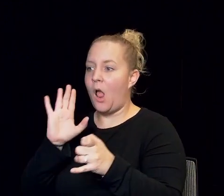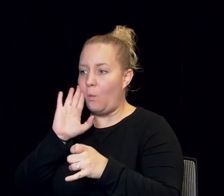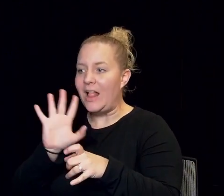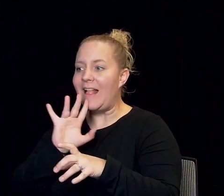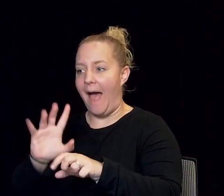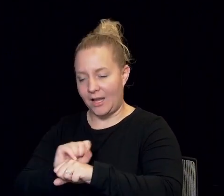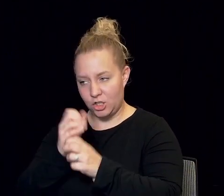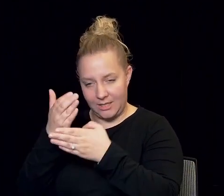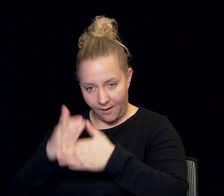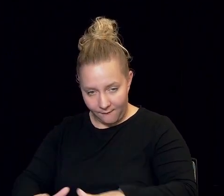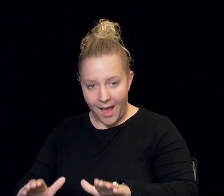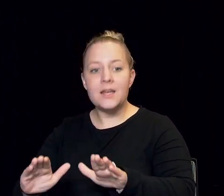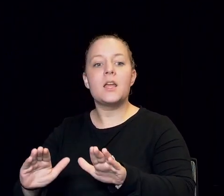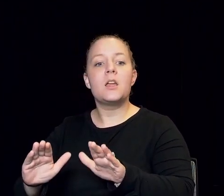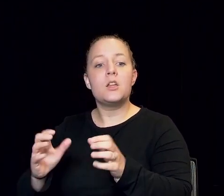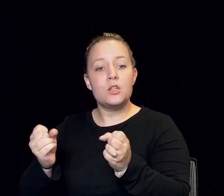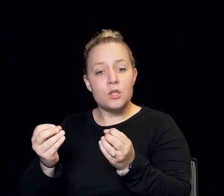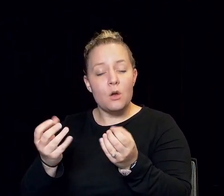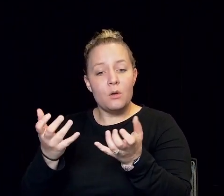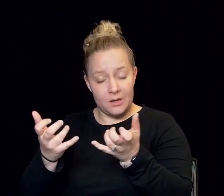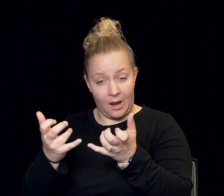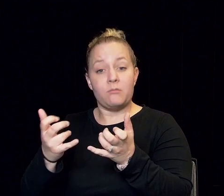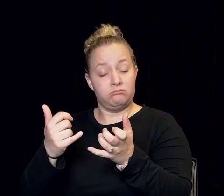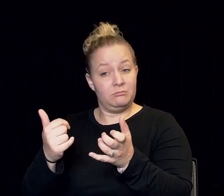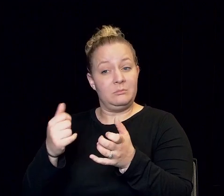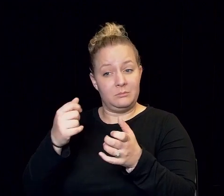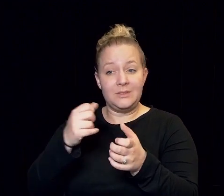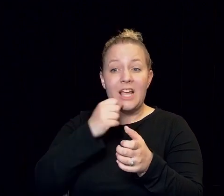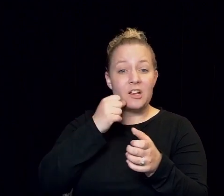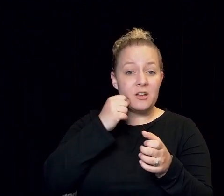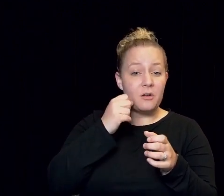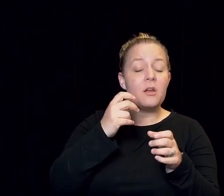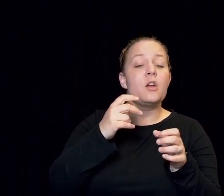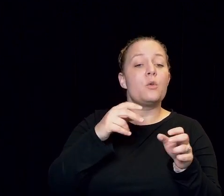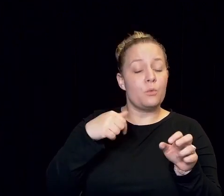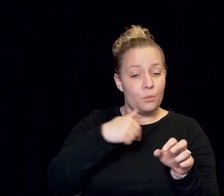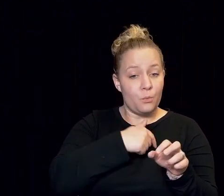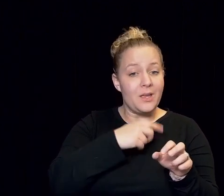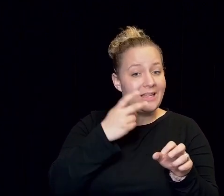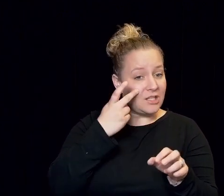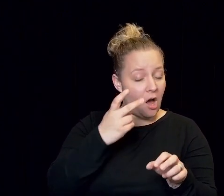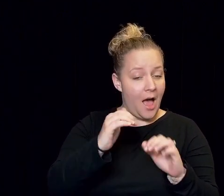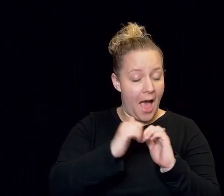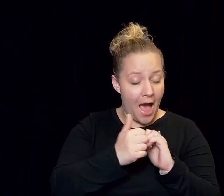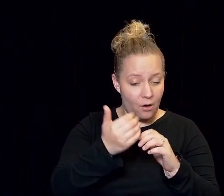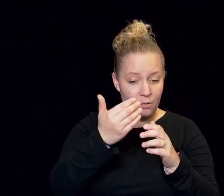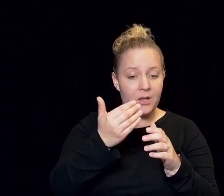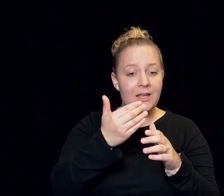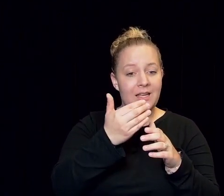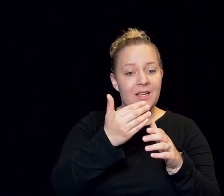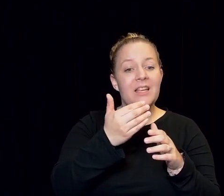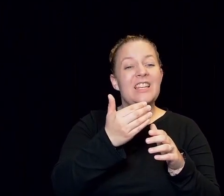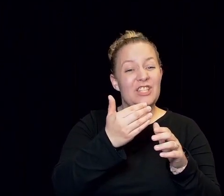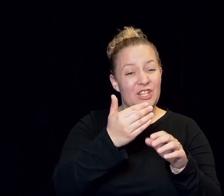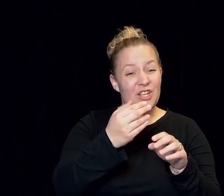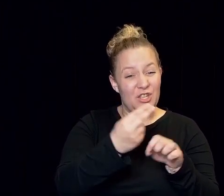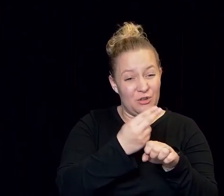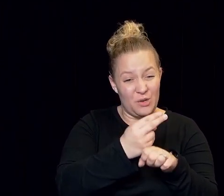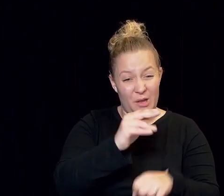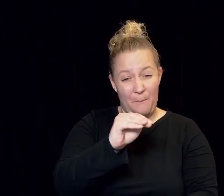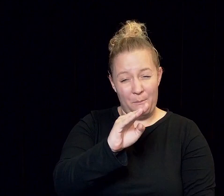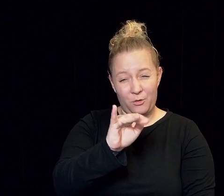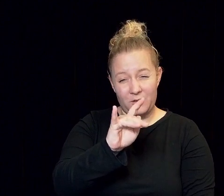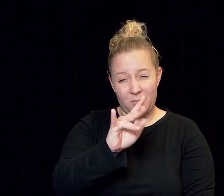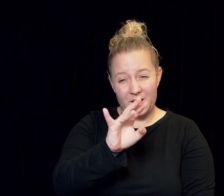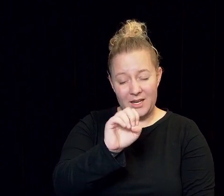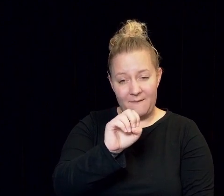are going to have to use a multiplicative inverse. So those examples are right up above you. But the big thing with dividing fractions